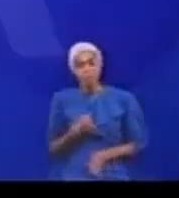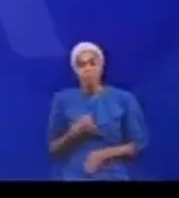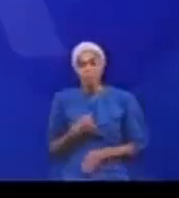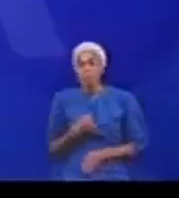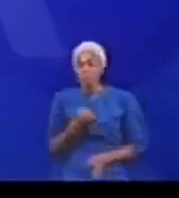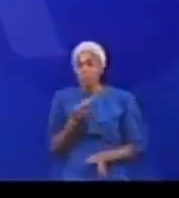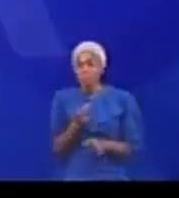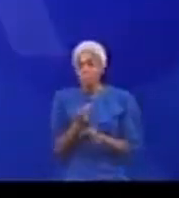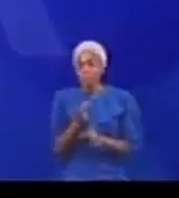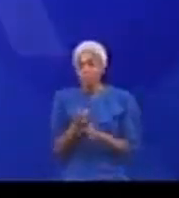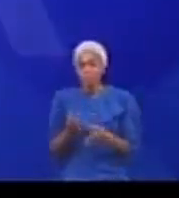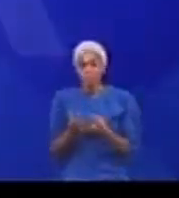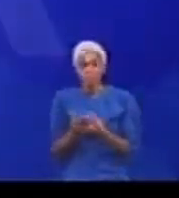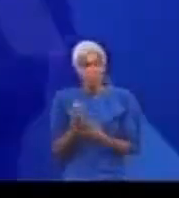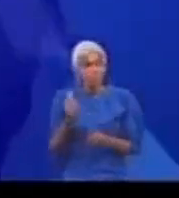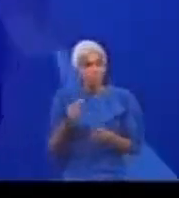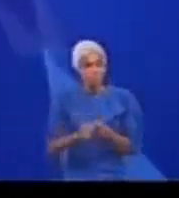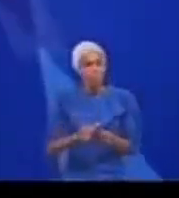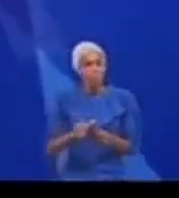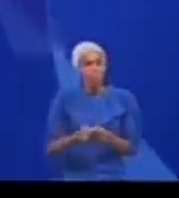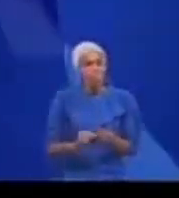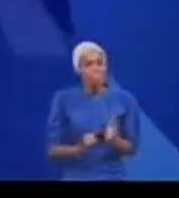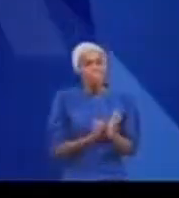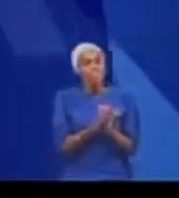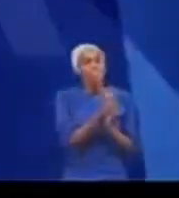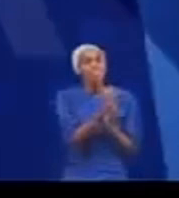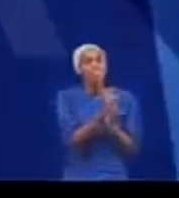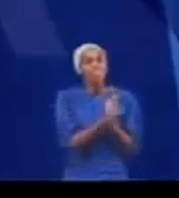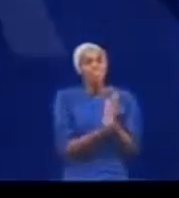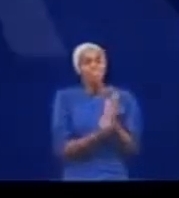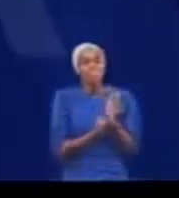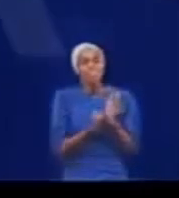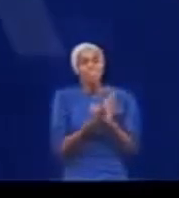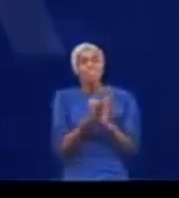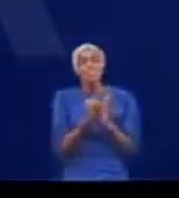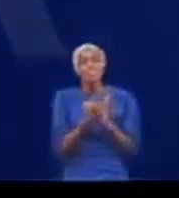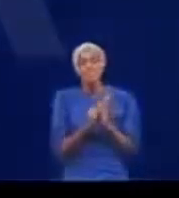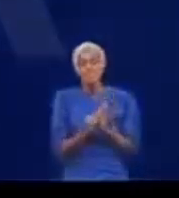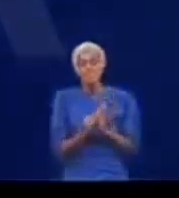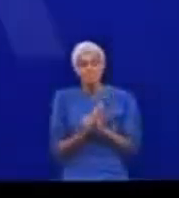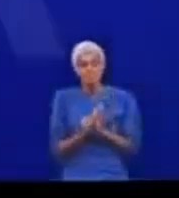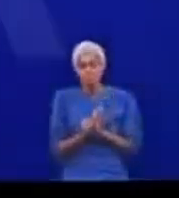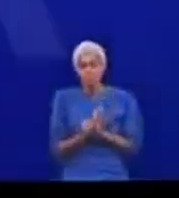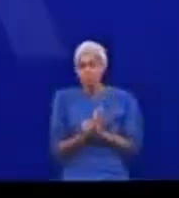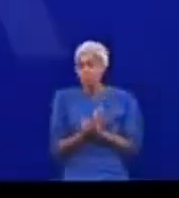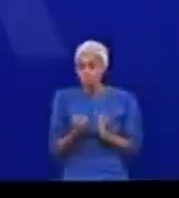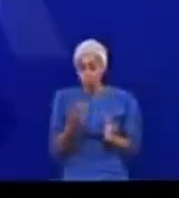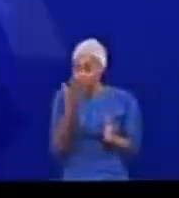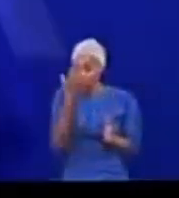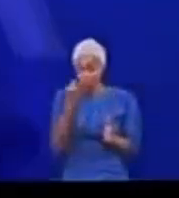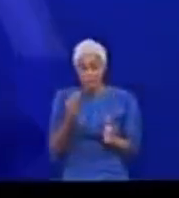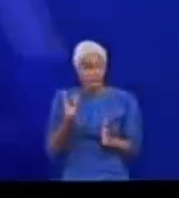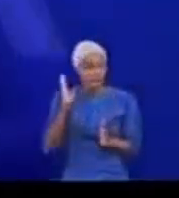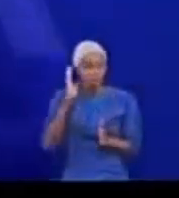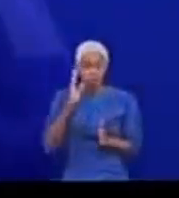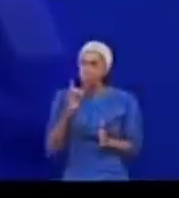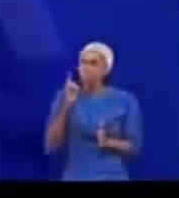he's never let me down. He's faithful through every season.